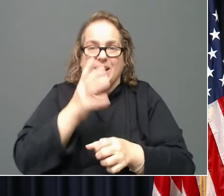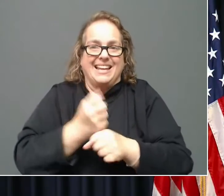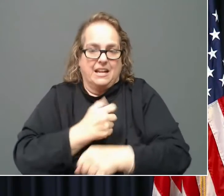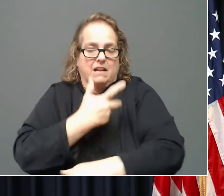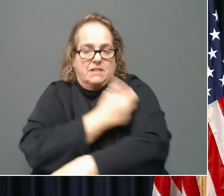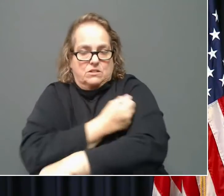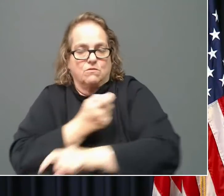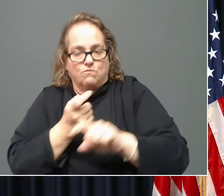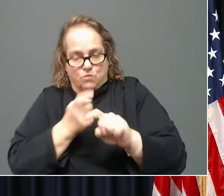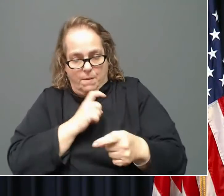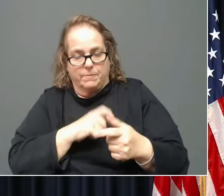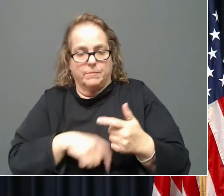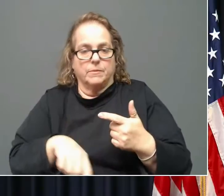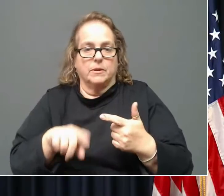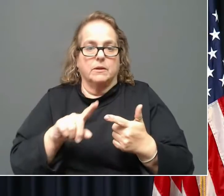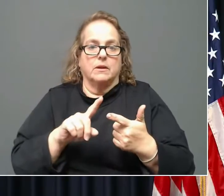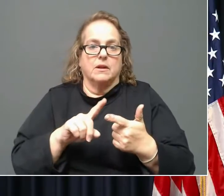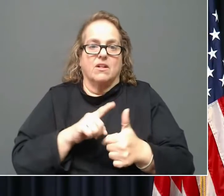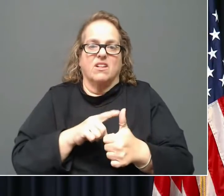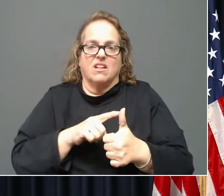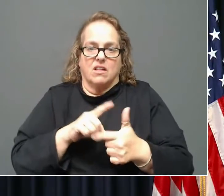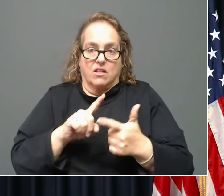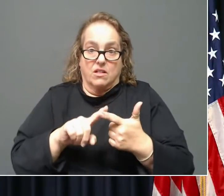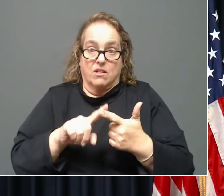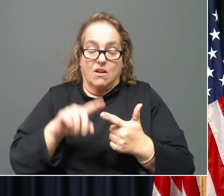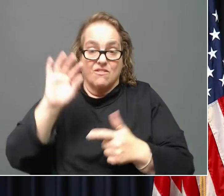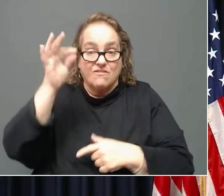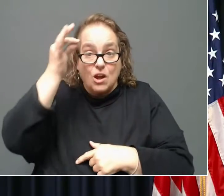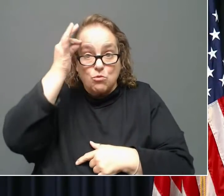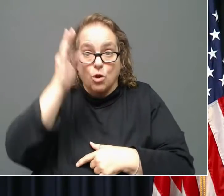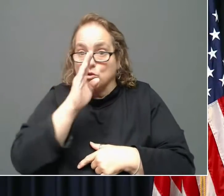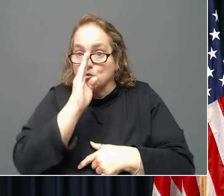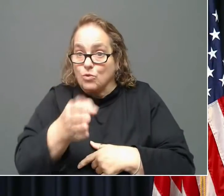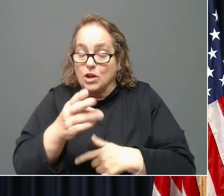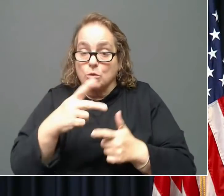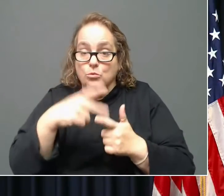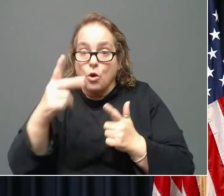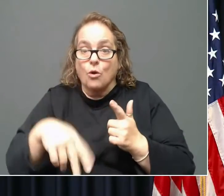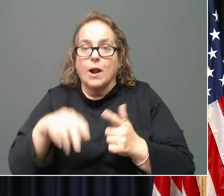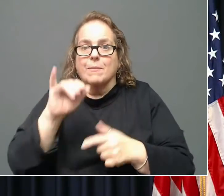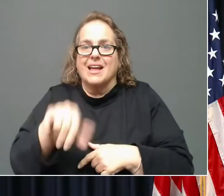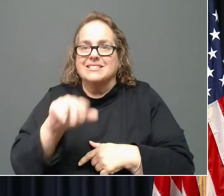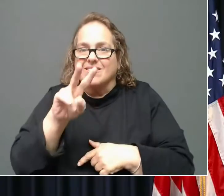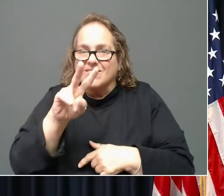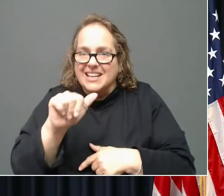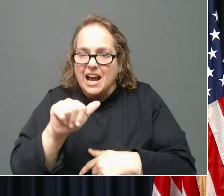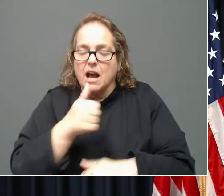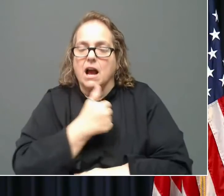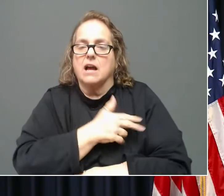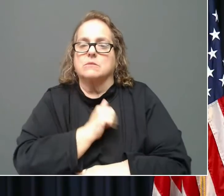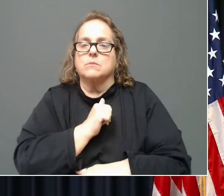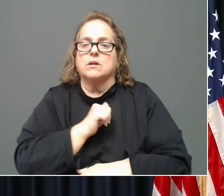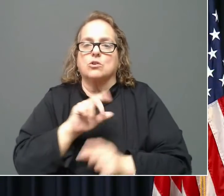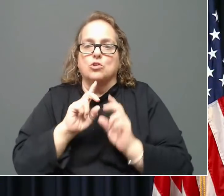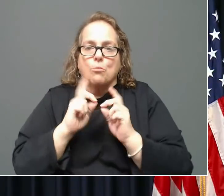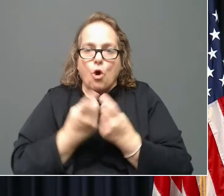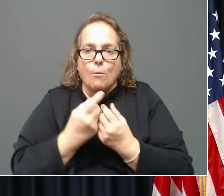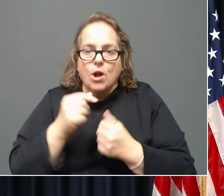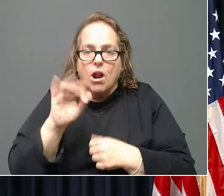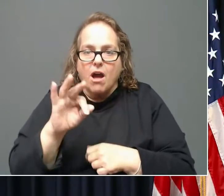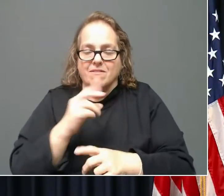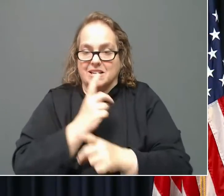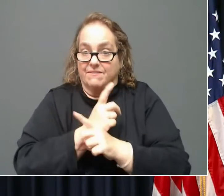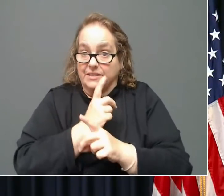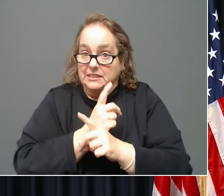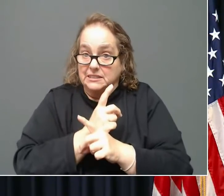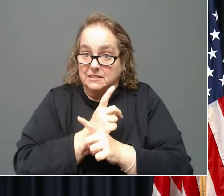from. It's the federal direct program, which is the VA and the Department of Defense. It's